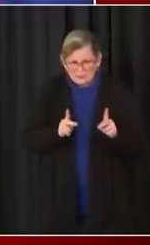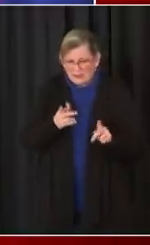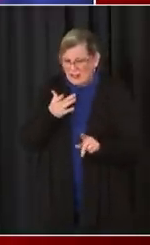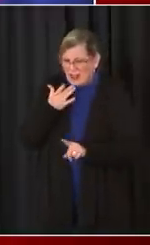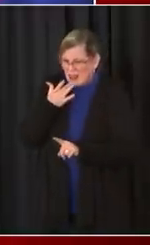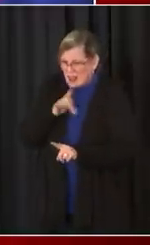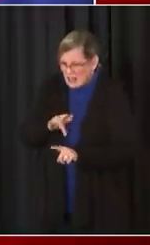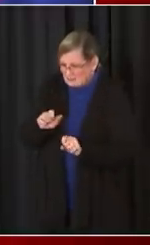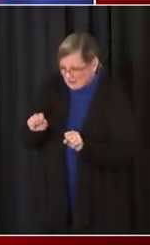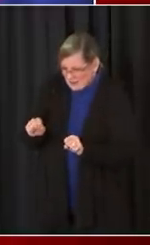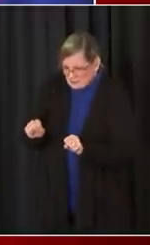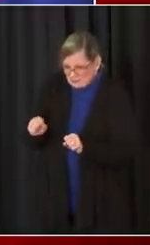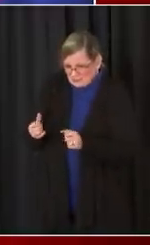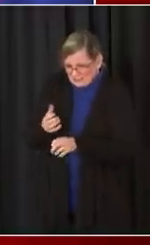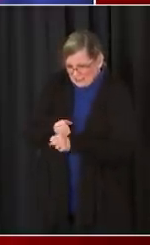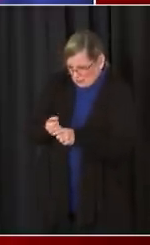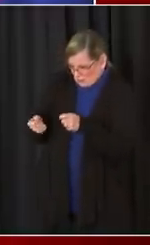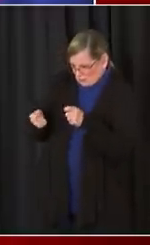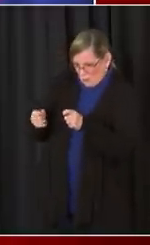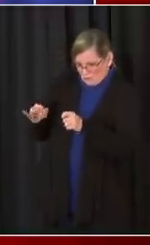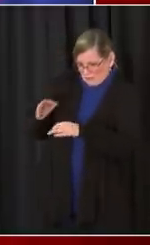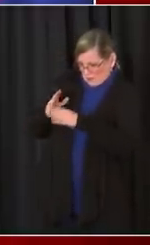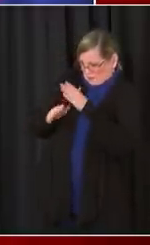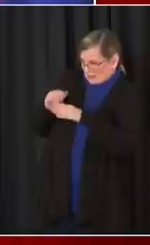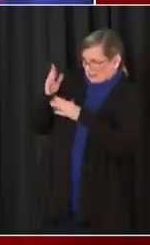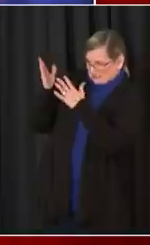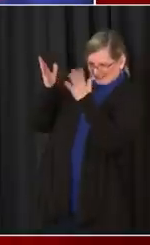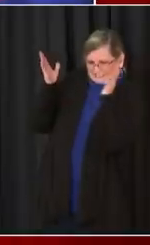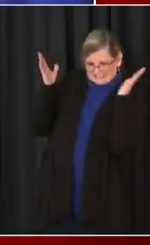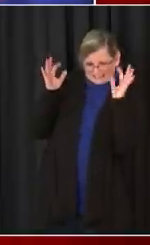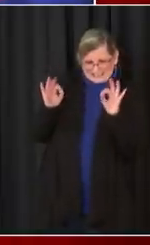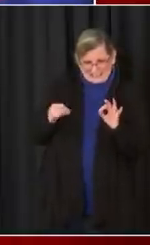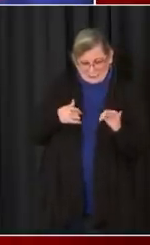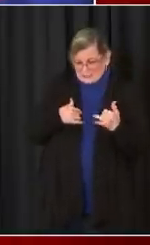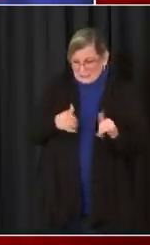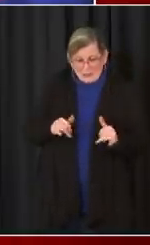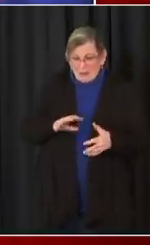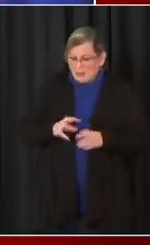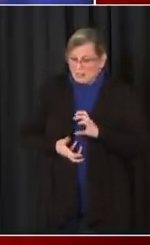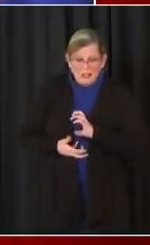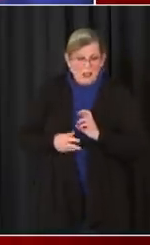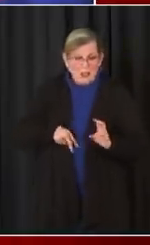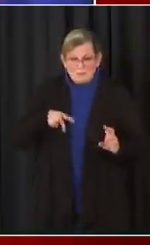our lawmakers went back into that building to vote. I'm upset that